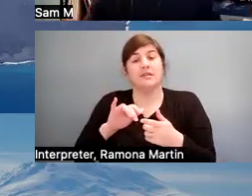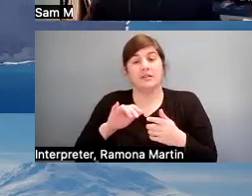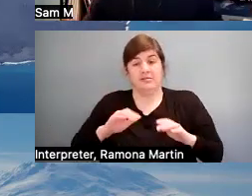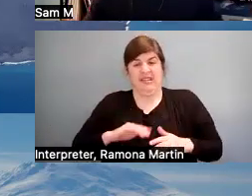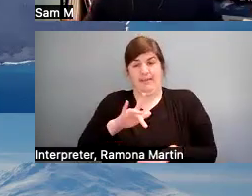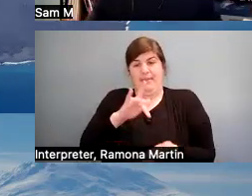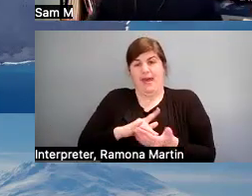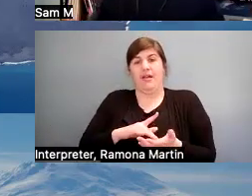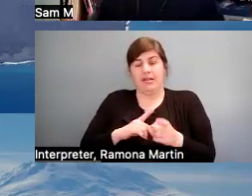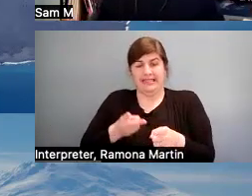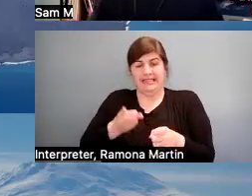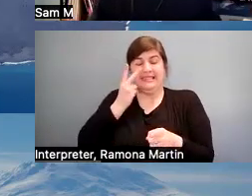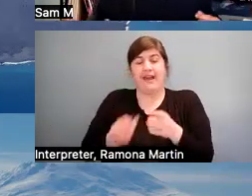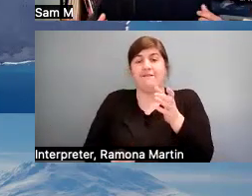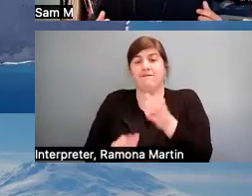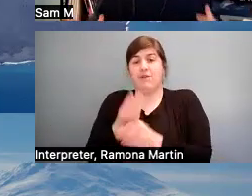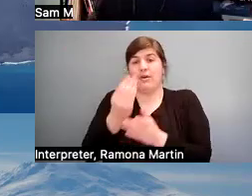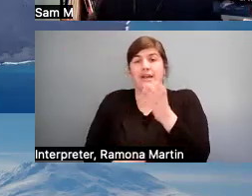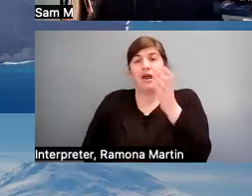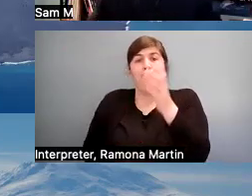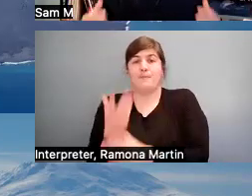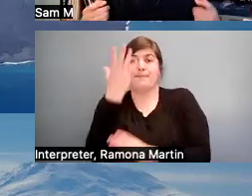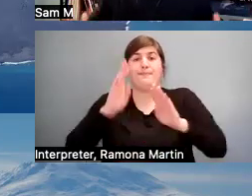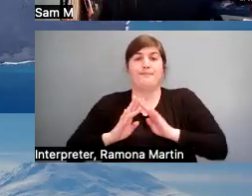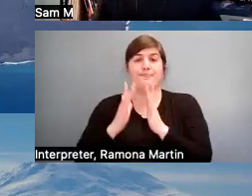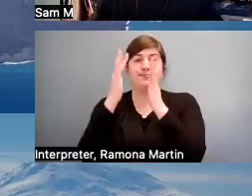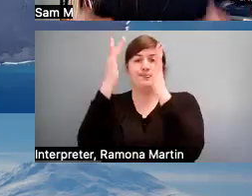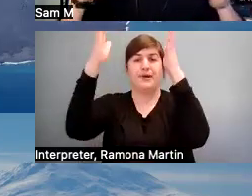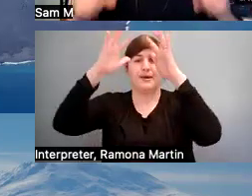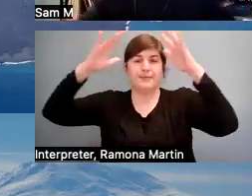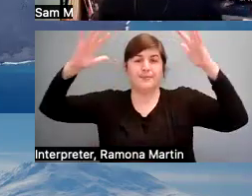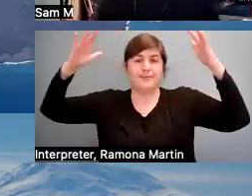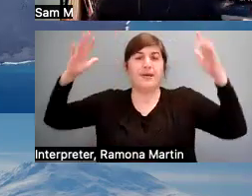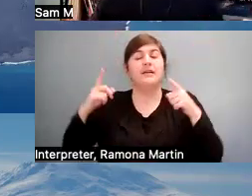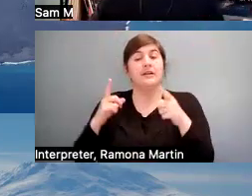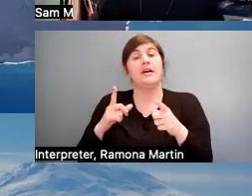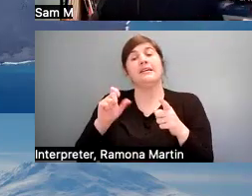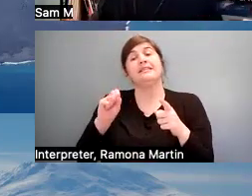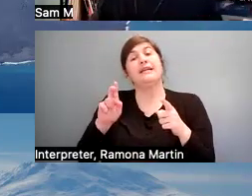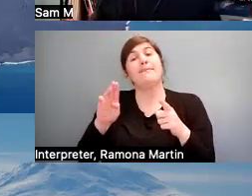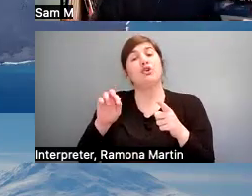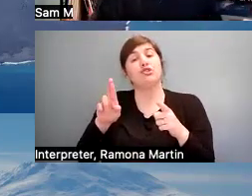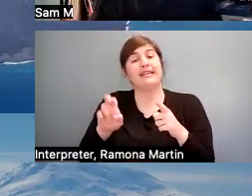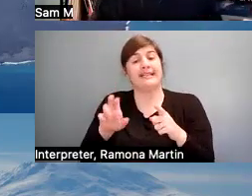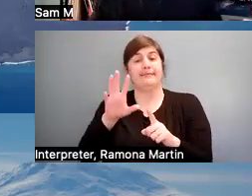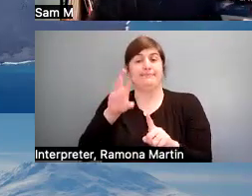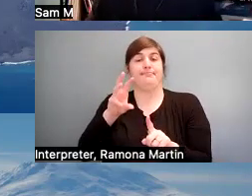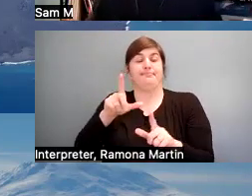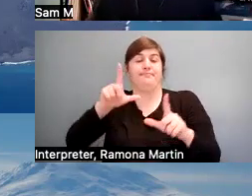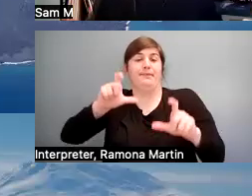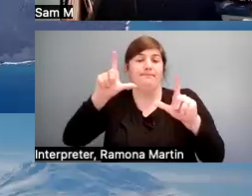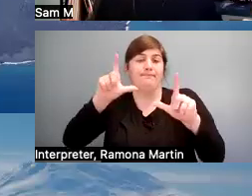volcano erupting underwater and it's being captured by a submarine on camera. And then my two